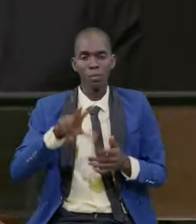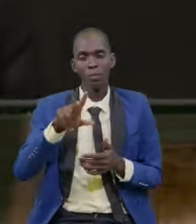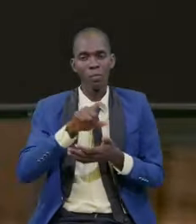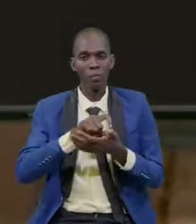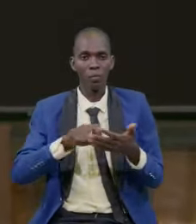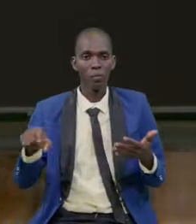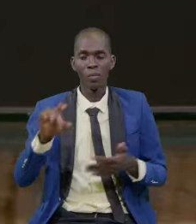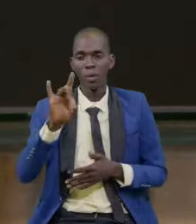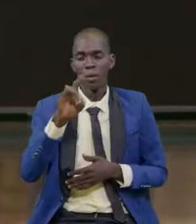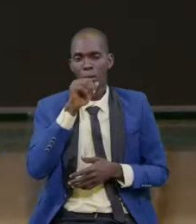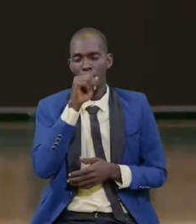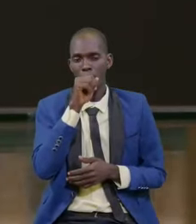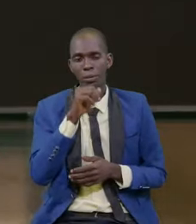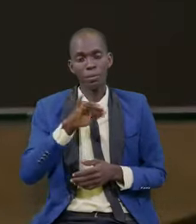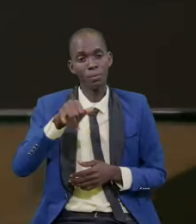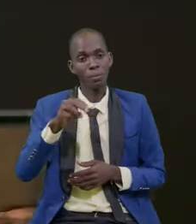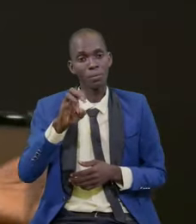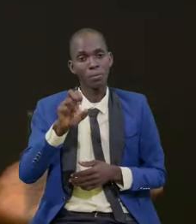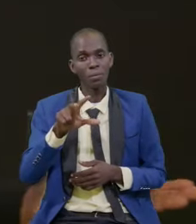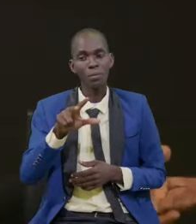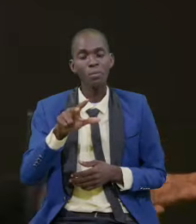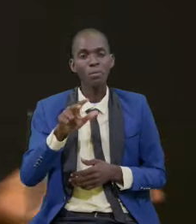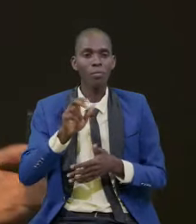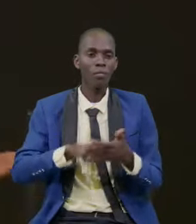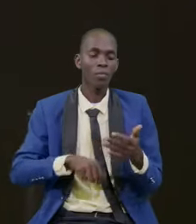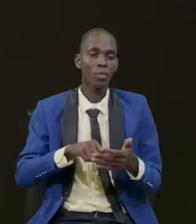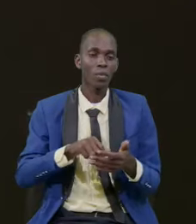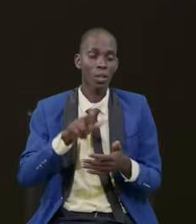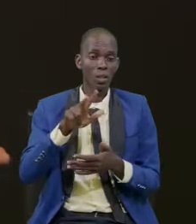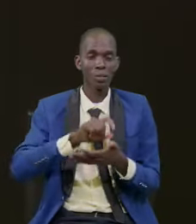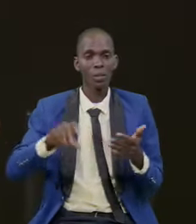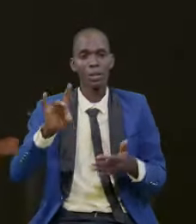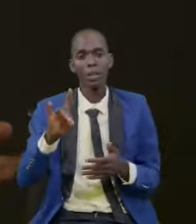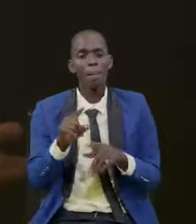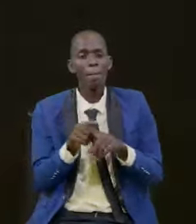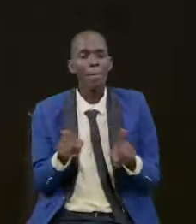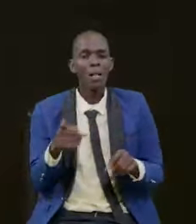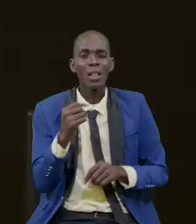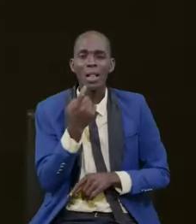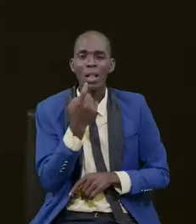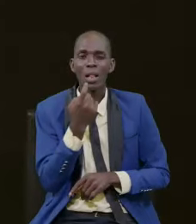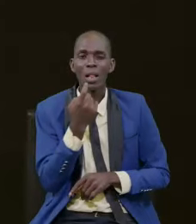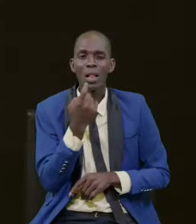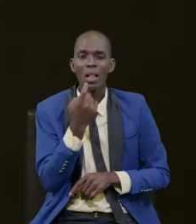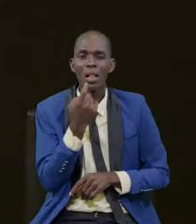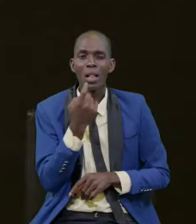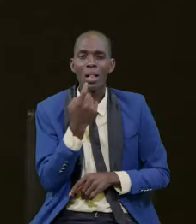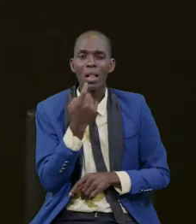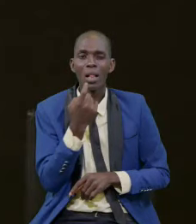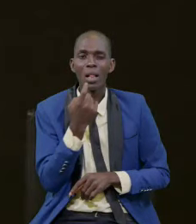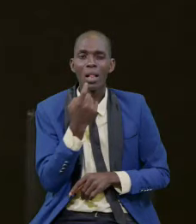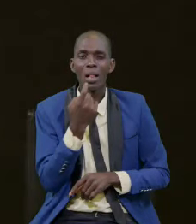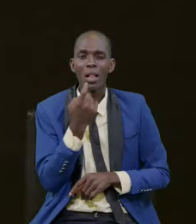at verse 8. It tells us in chapter 3, verse 8, it says, but the tongue can no